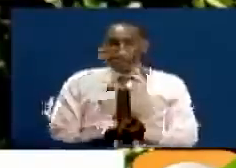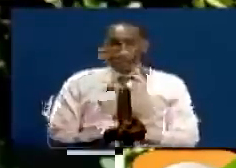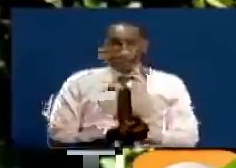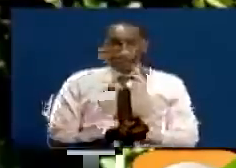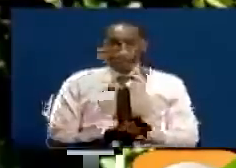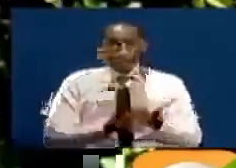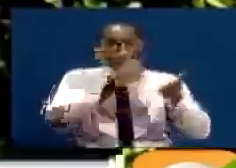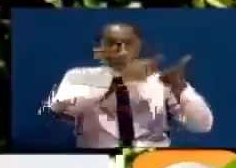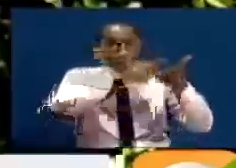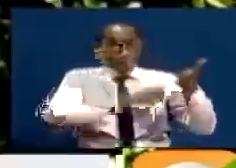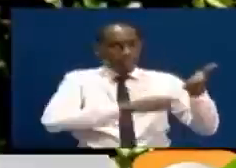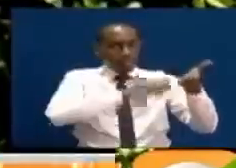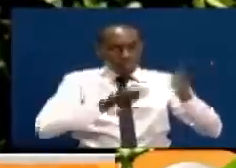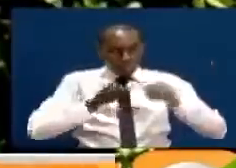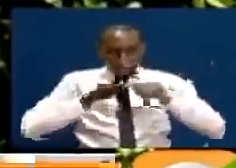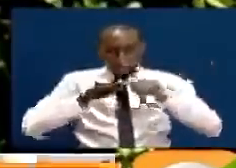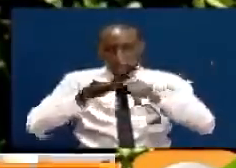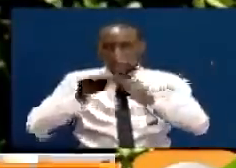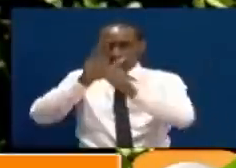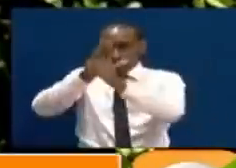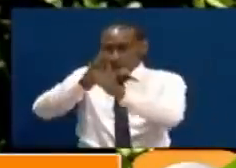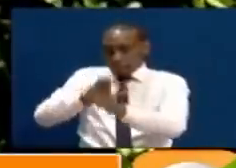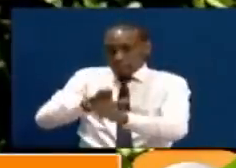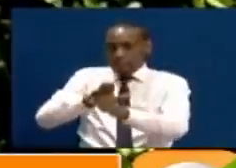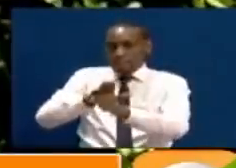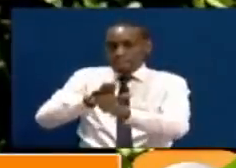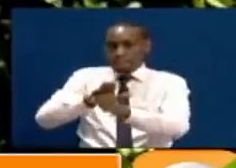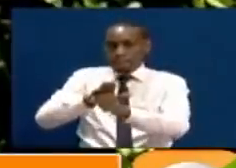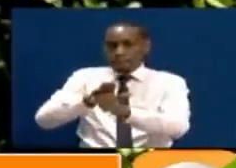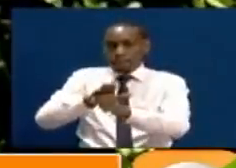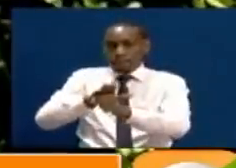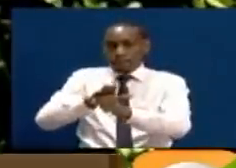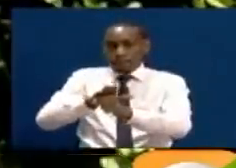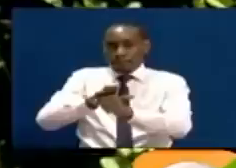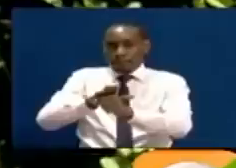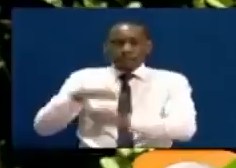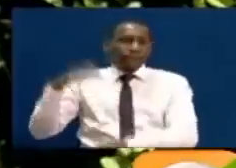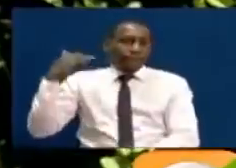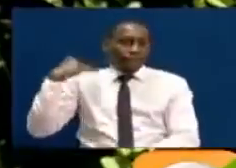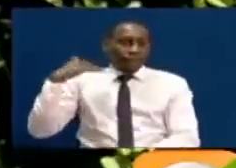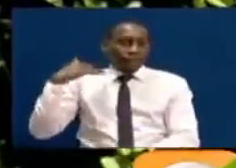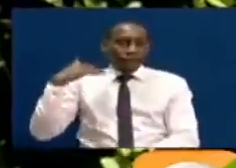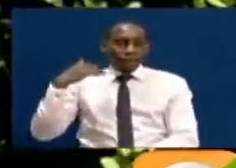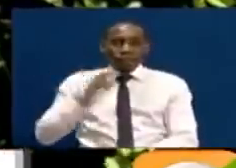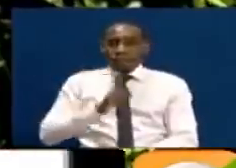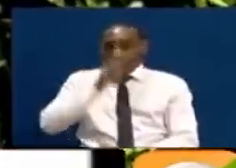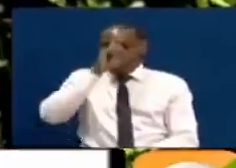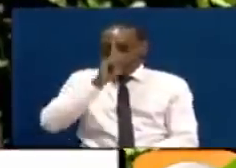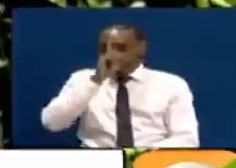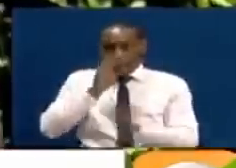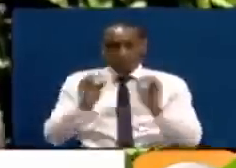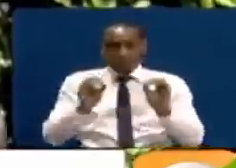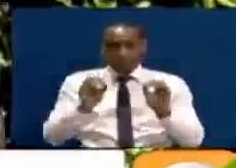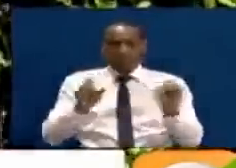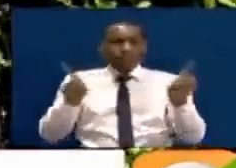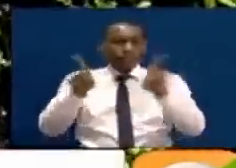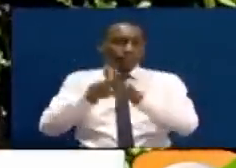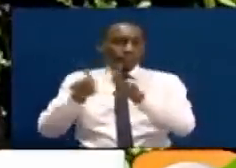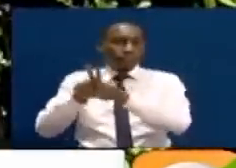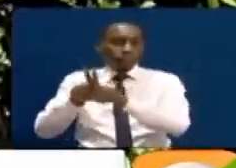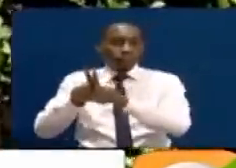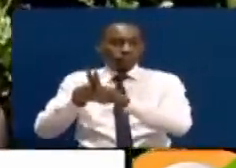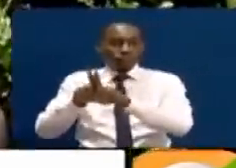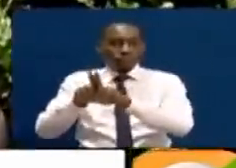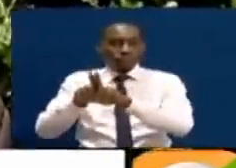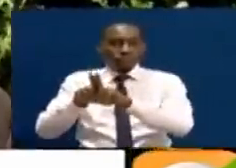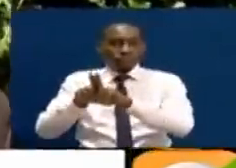an assault. It's not a felony. The magistrate has properly given